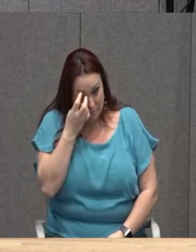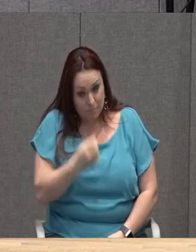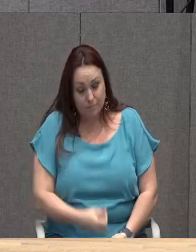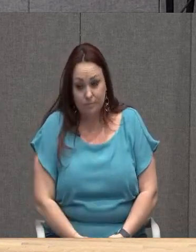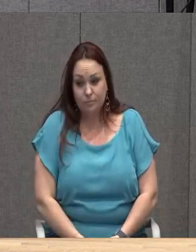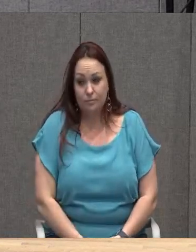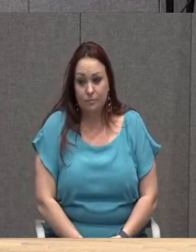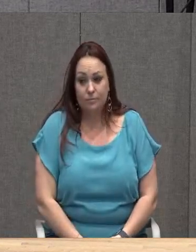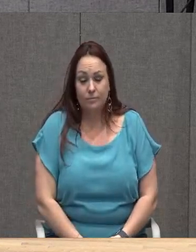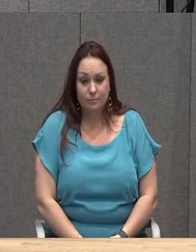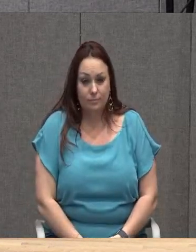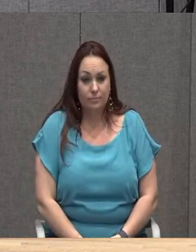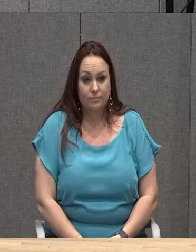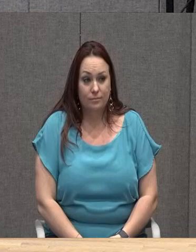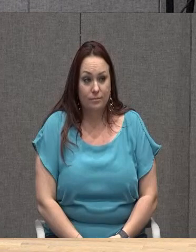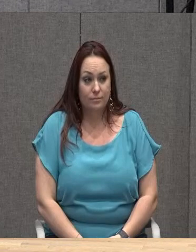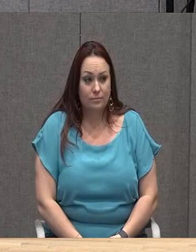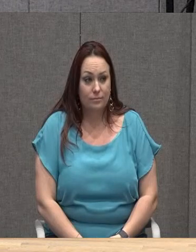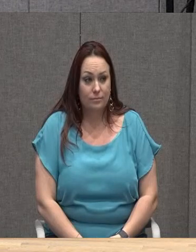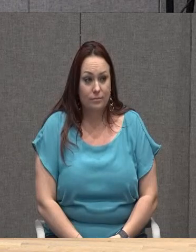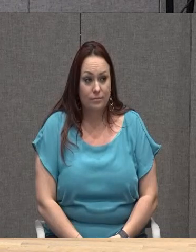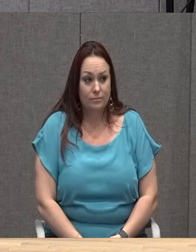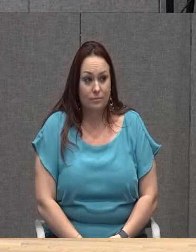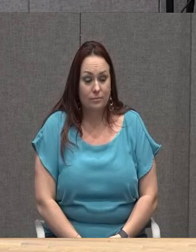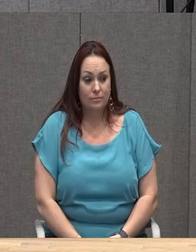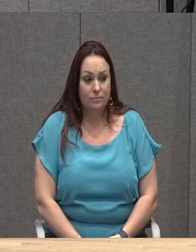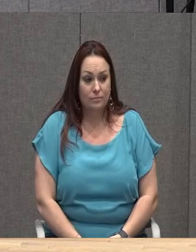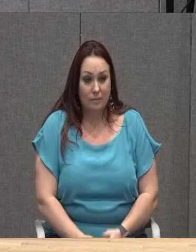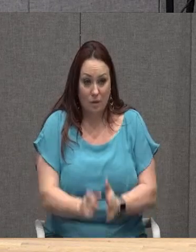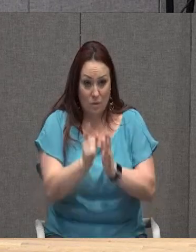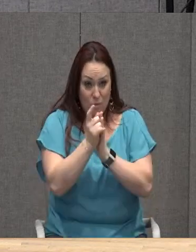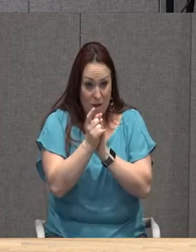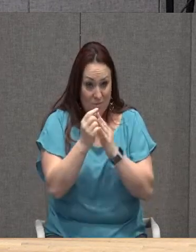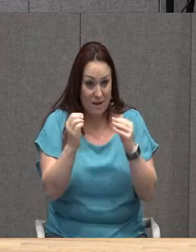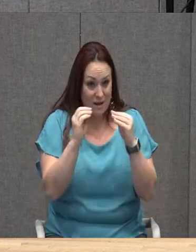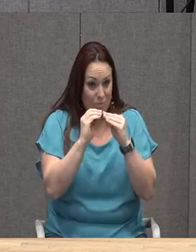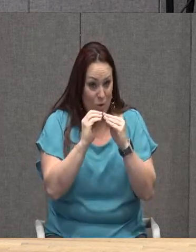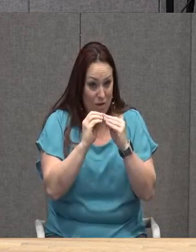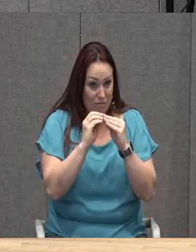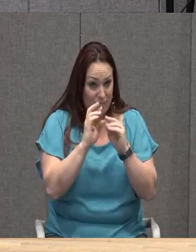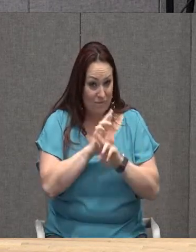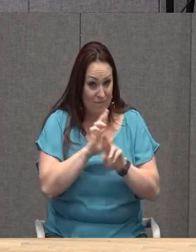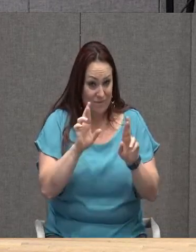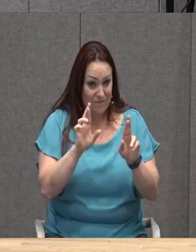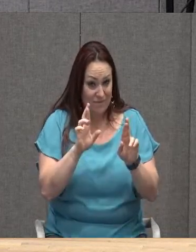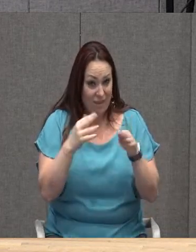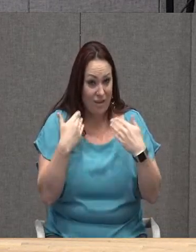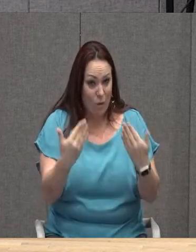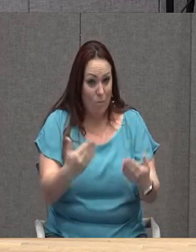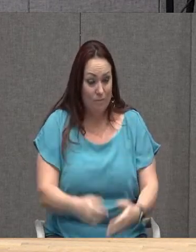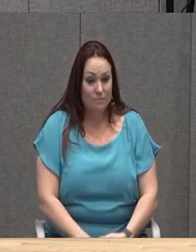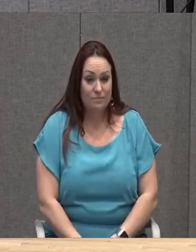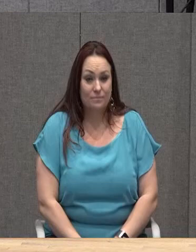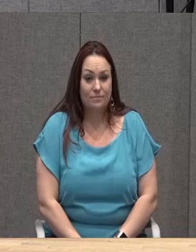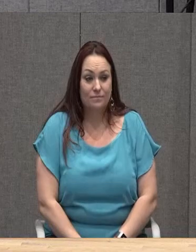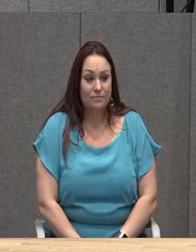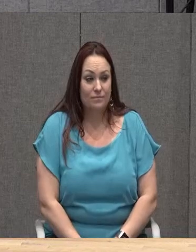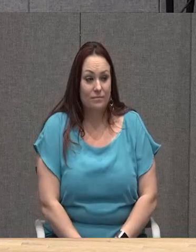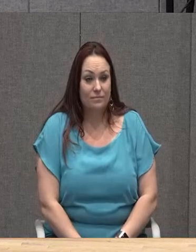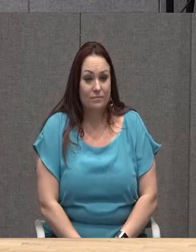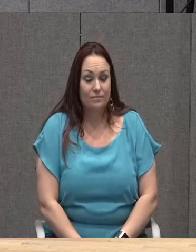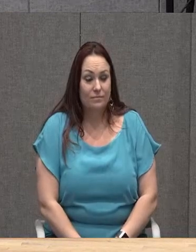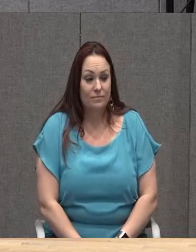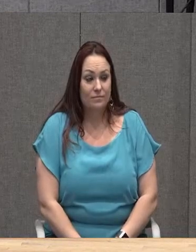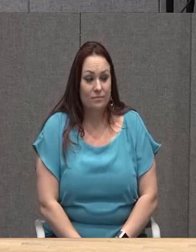segundo juego otra vez. All right, one more minute. Ready, ¿Listos? set, go.